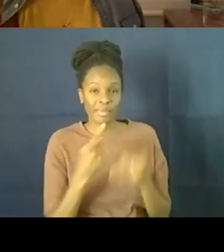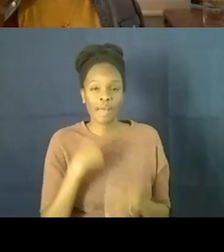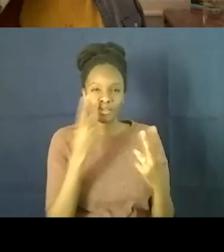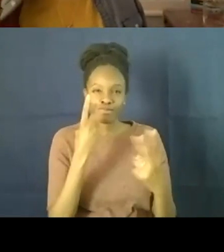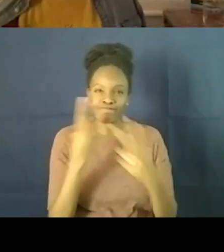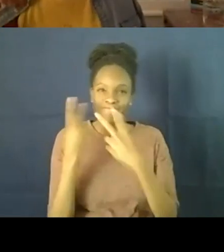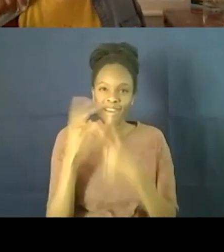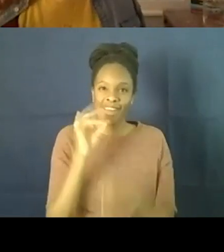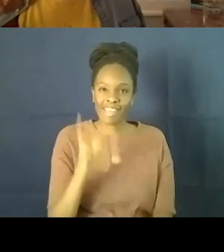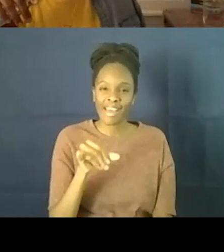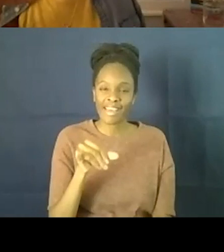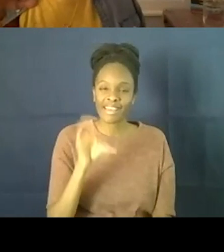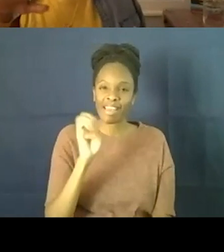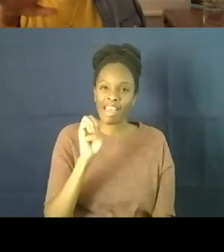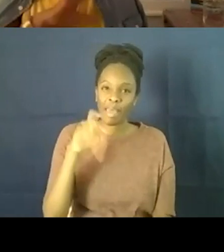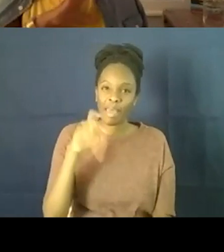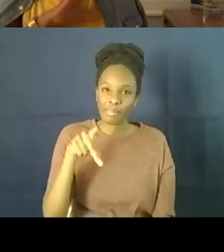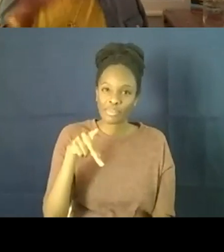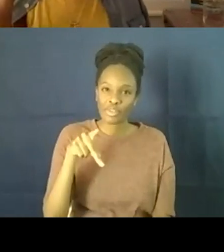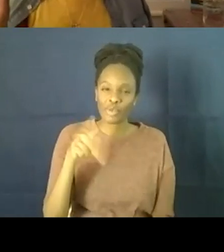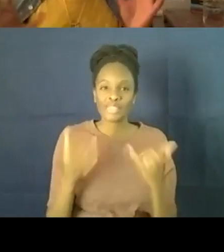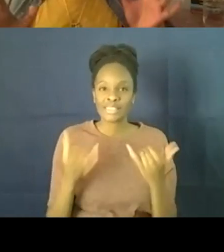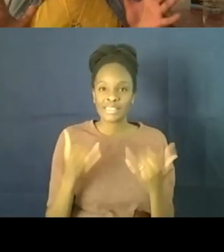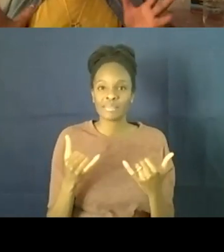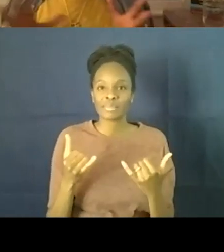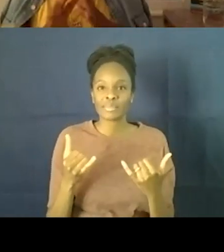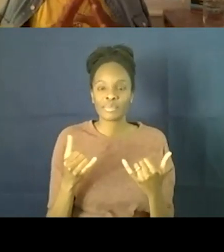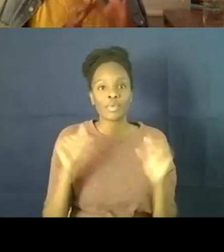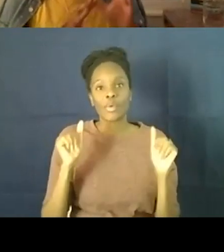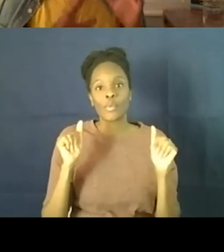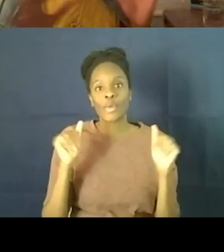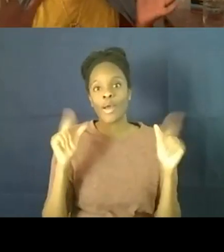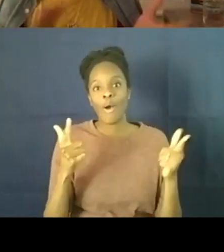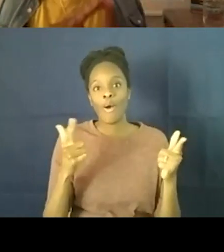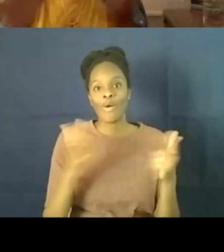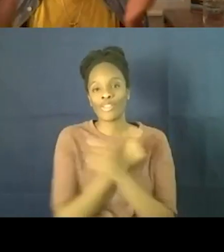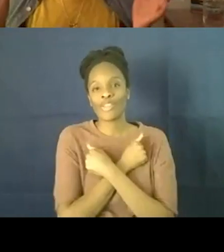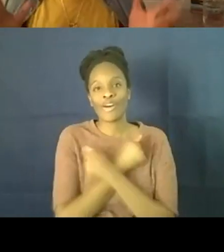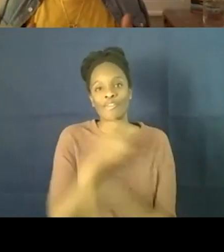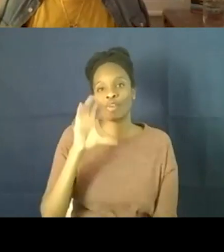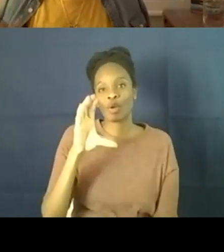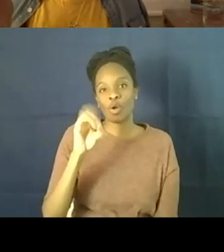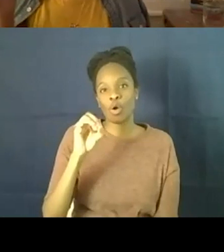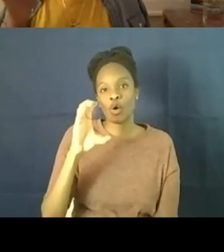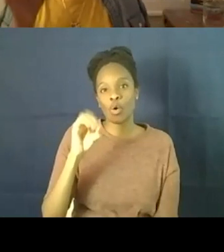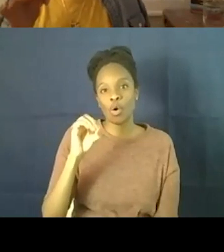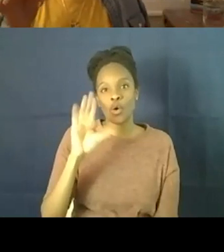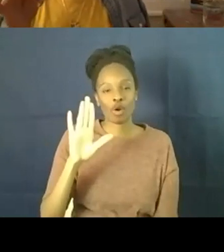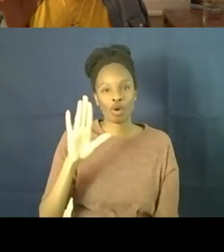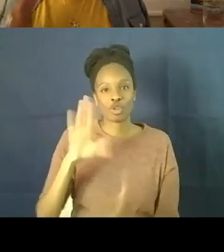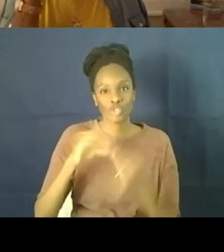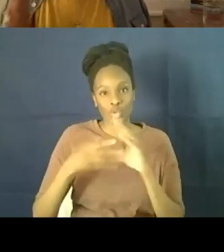that episode today, in fact, and you know, we all love Coco's story when we originally like, you know, formulated it. But I